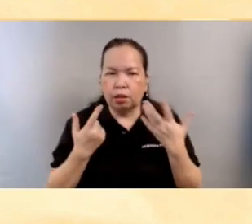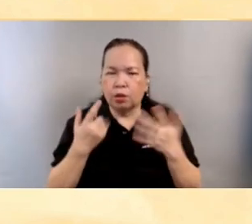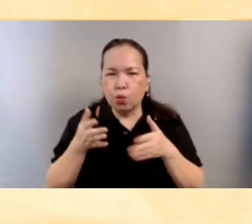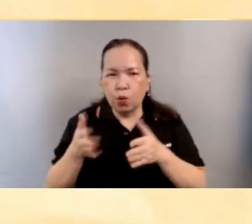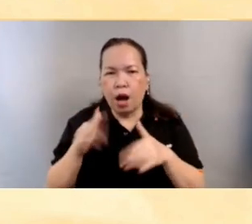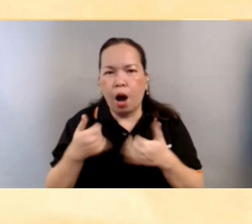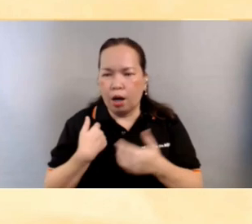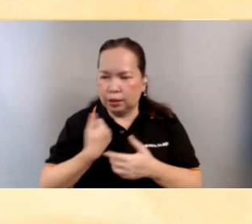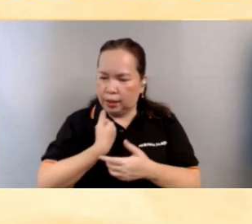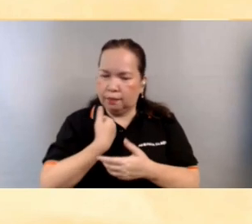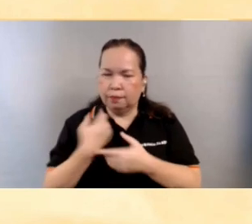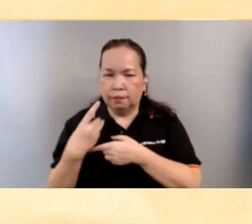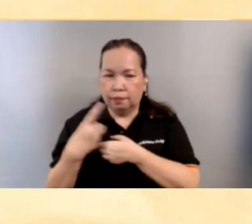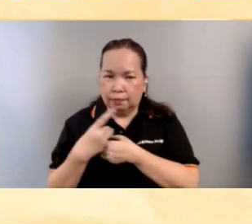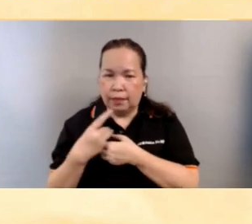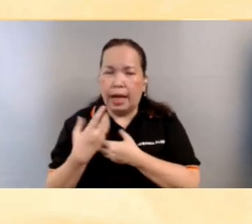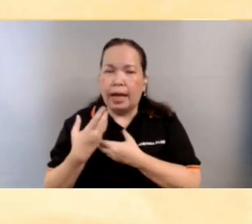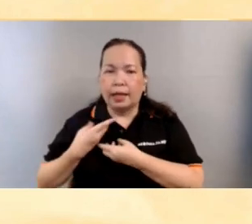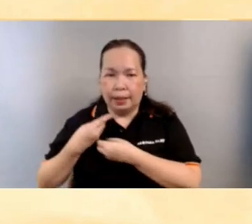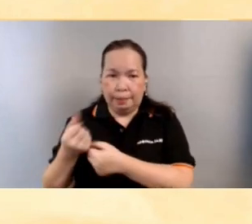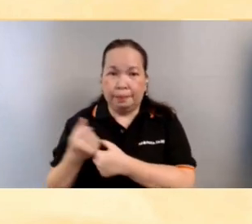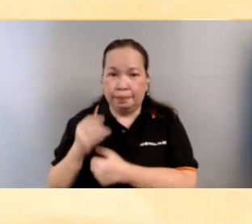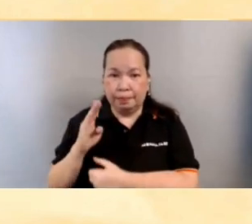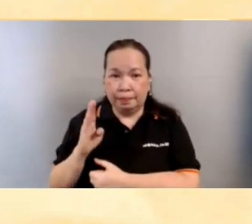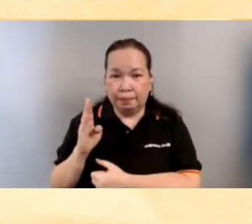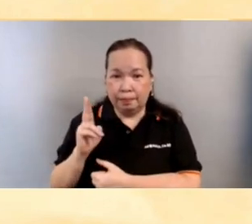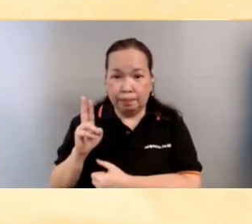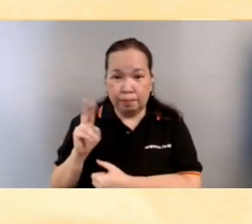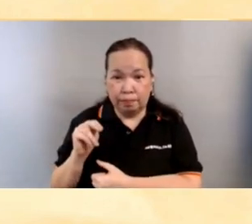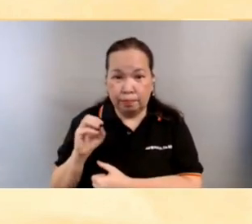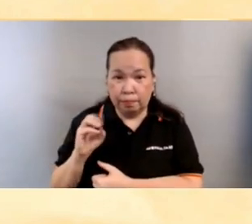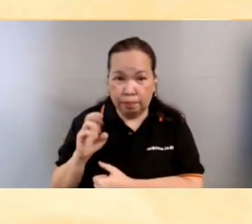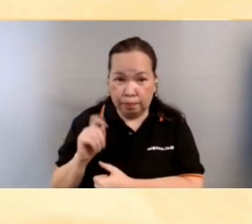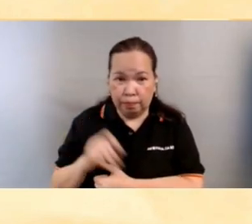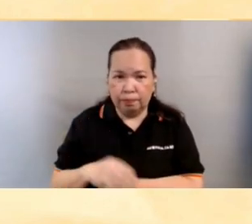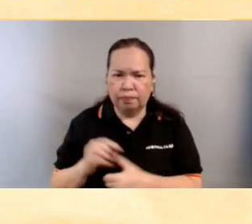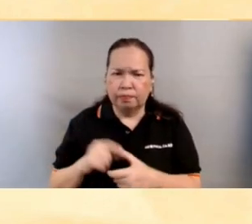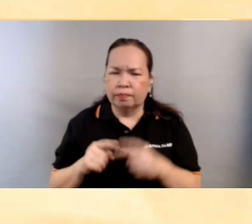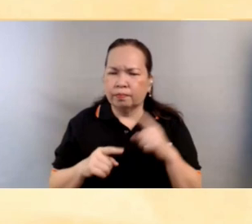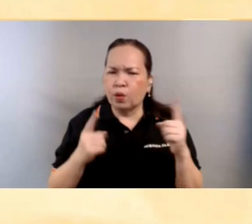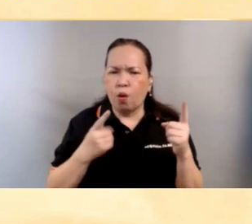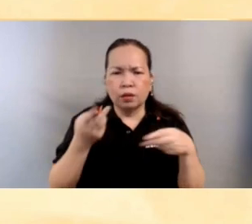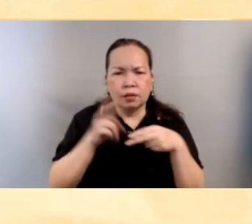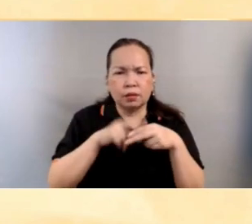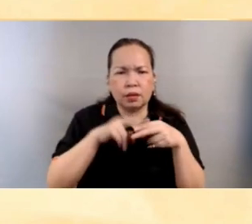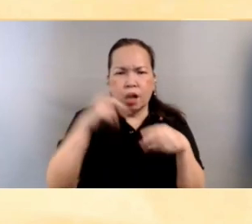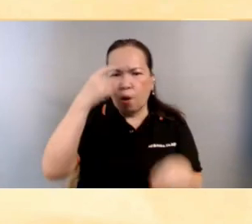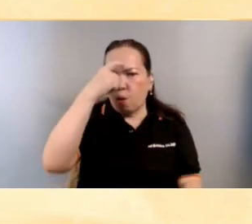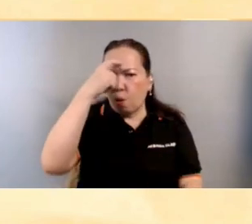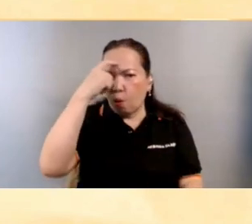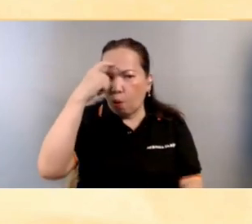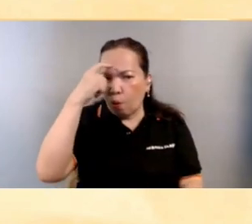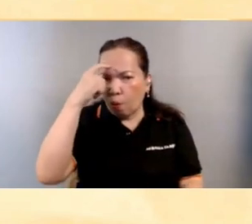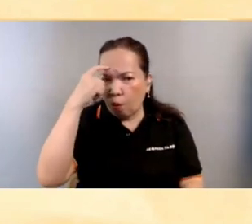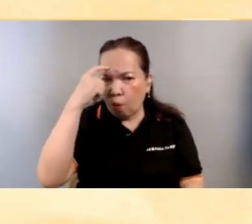is complex trauma. It's a child's exposure to multiple traumatic events, often of